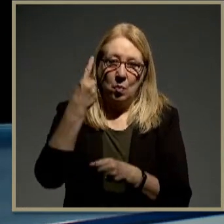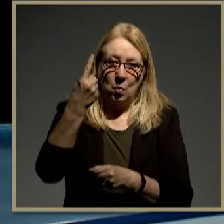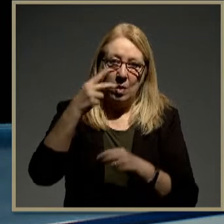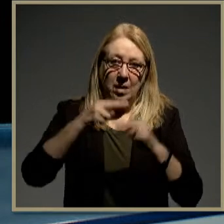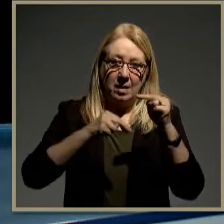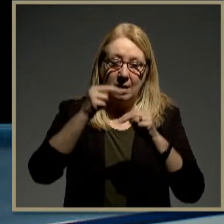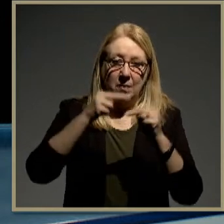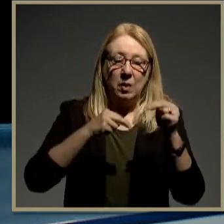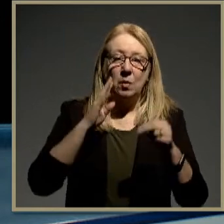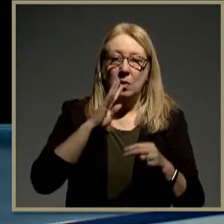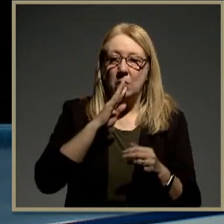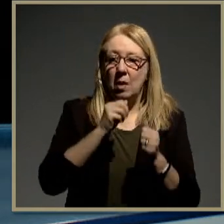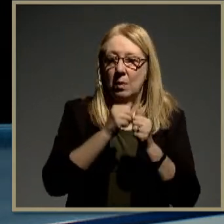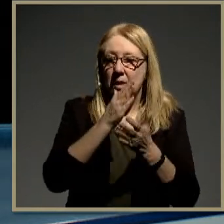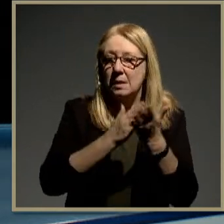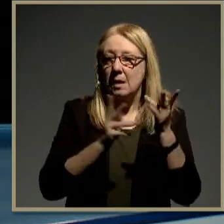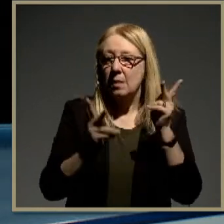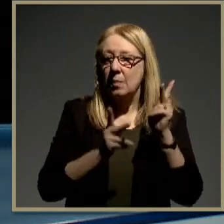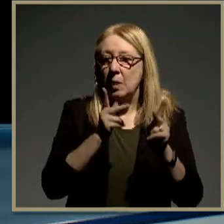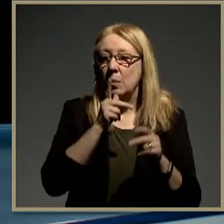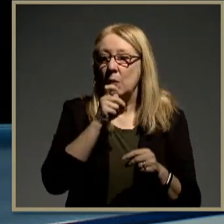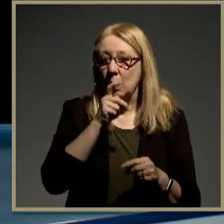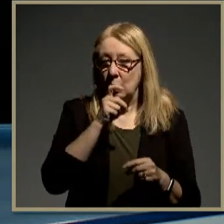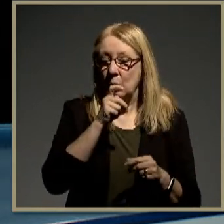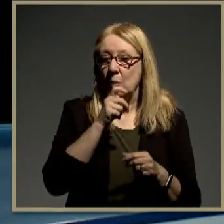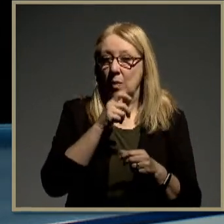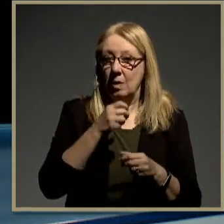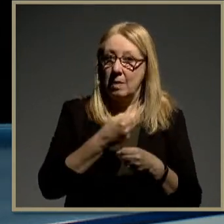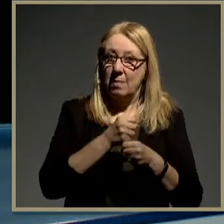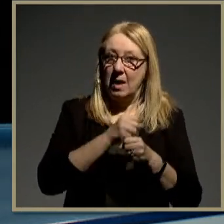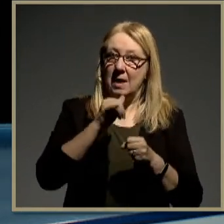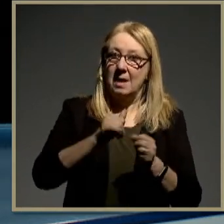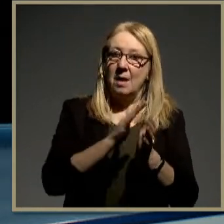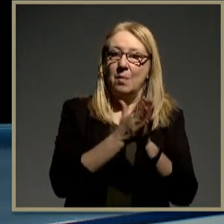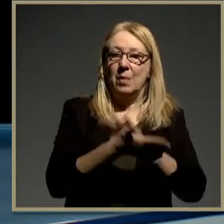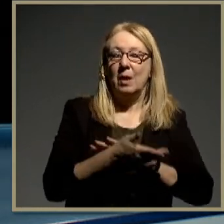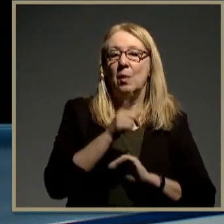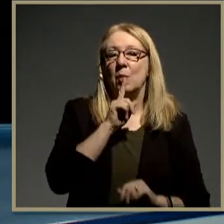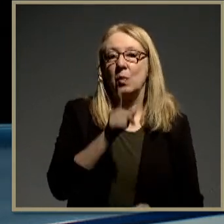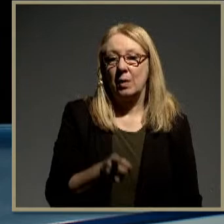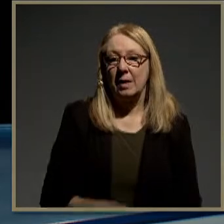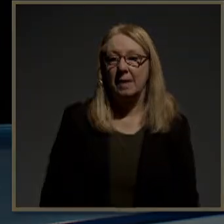the William J. Hybl Sports Medicine and Performance Center a reality.